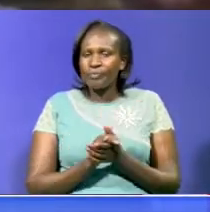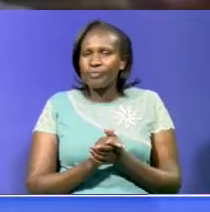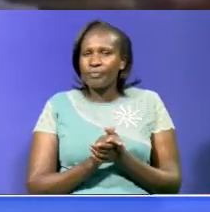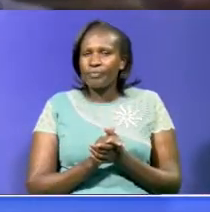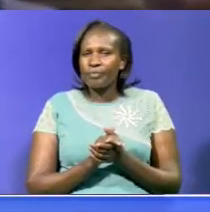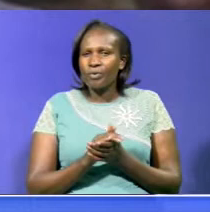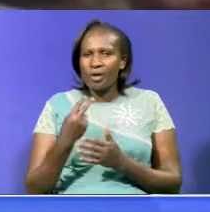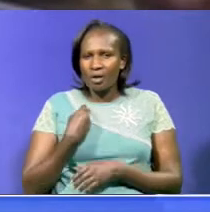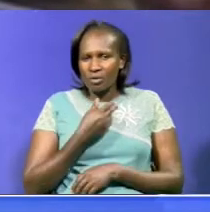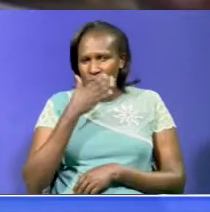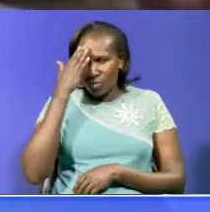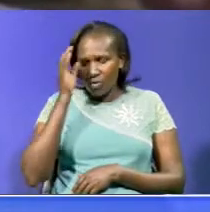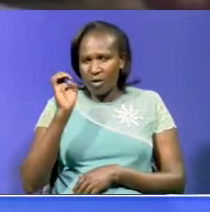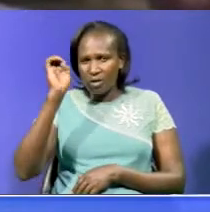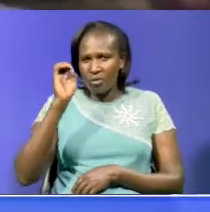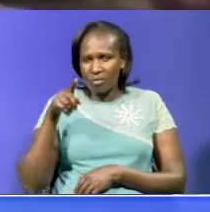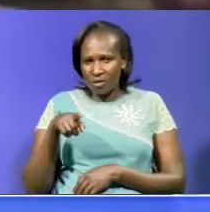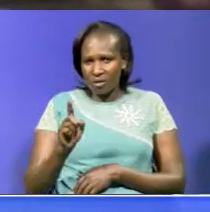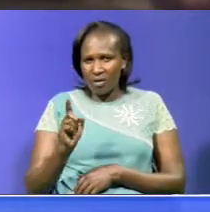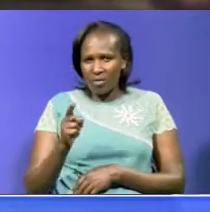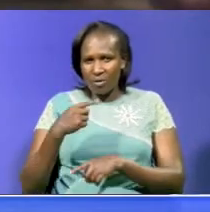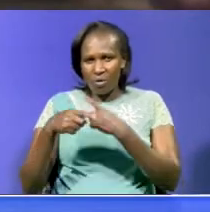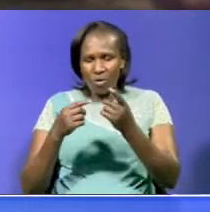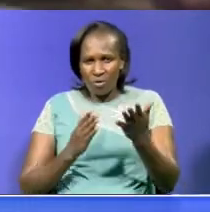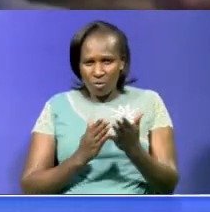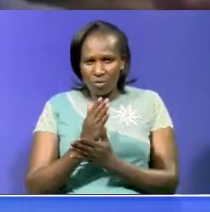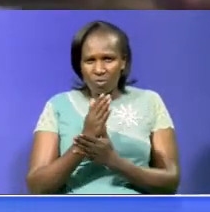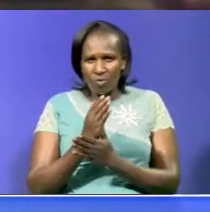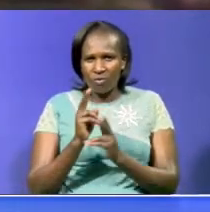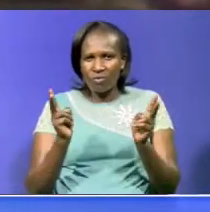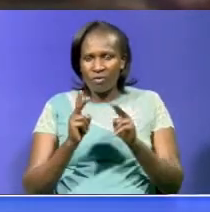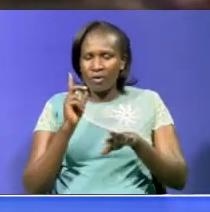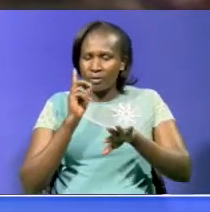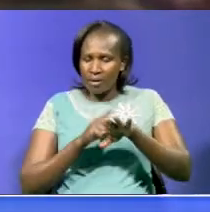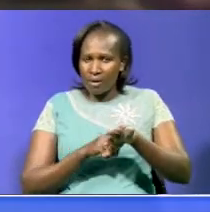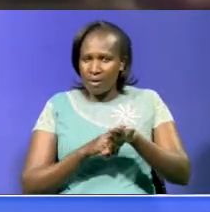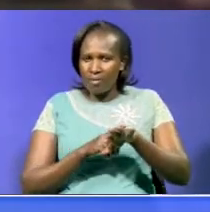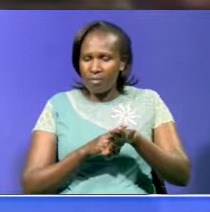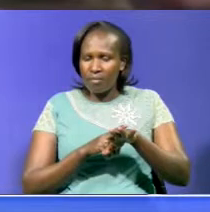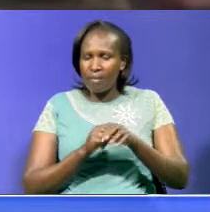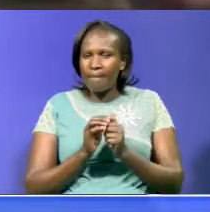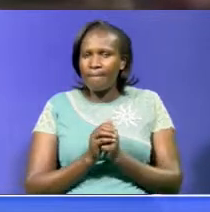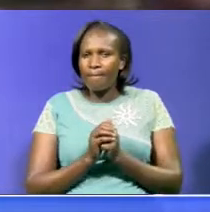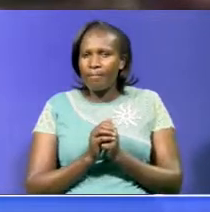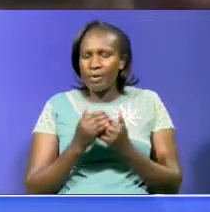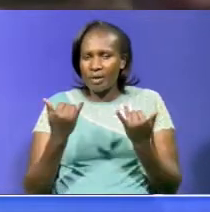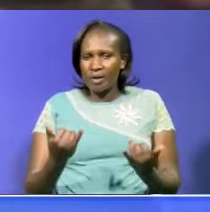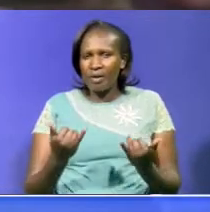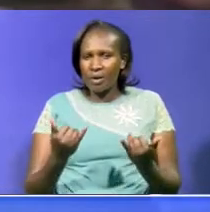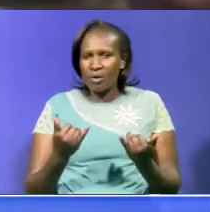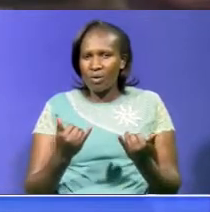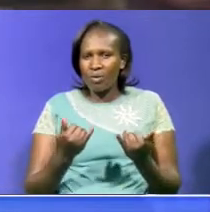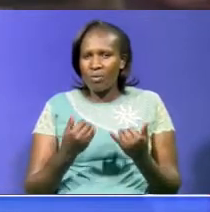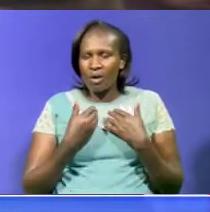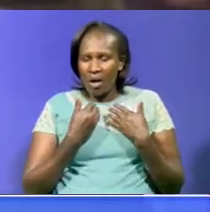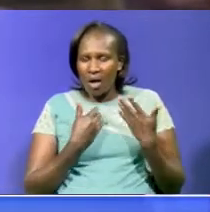As you know, that Ethiopia itself has gone through some very turbulent periods, and right now it's in transition